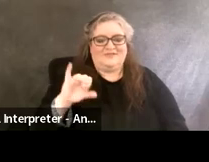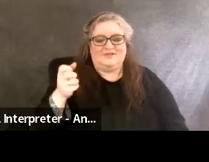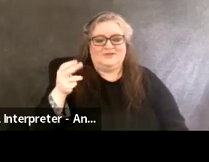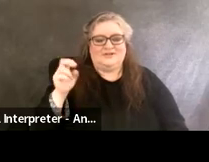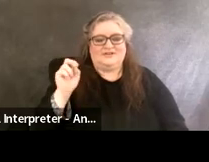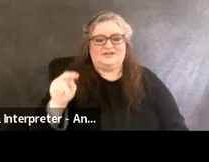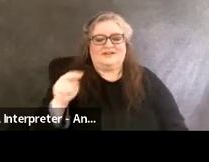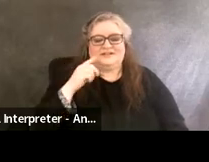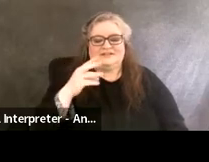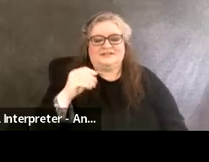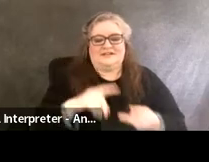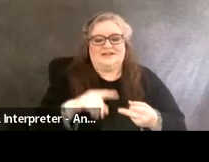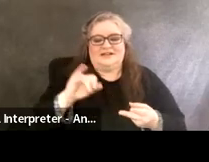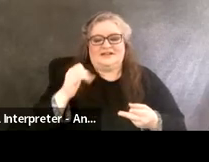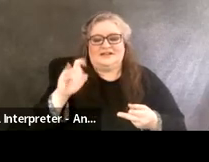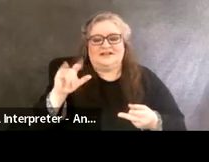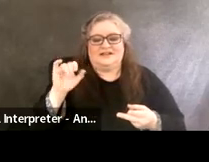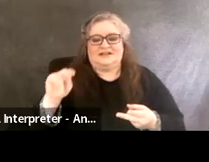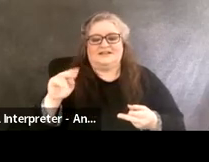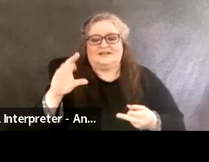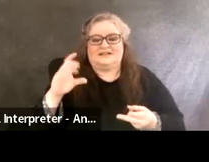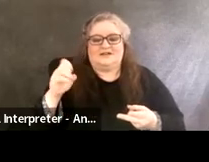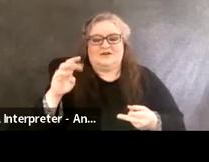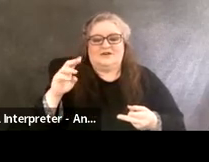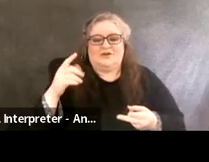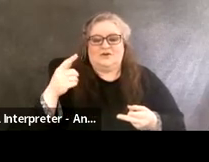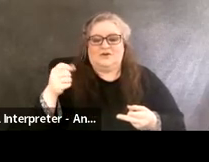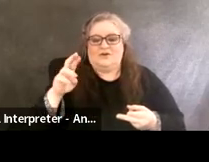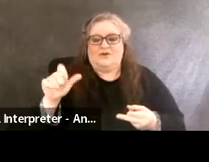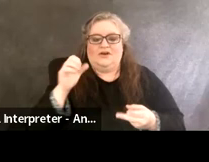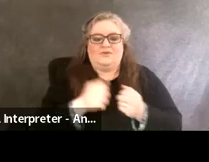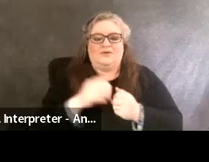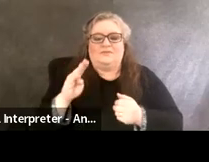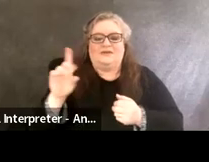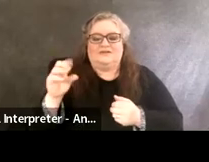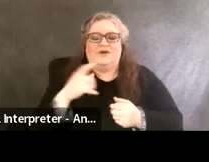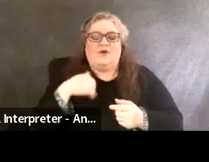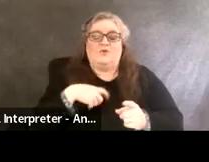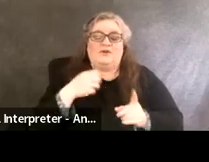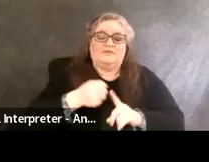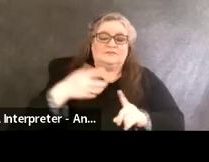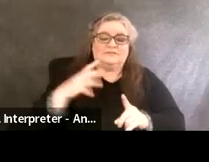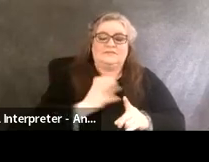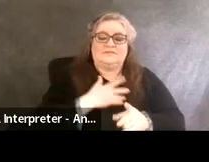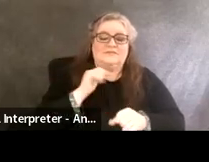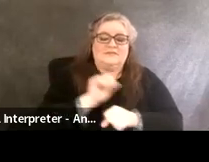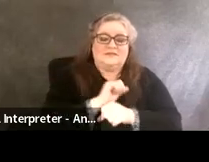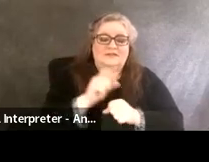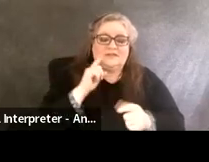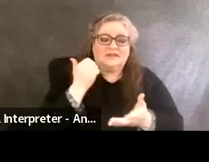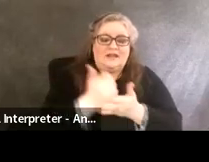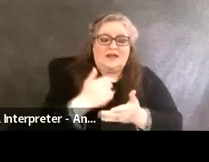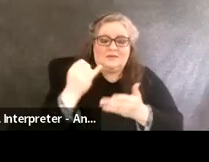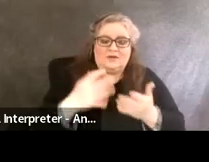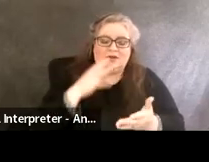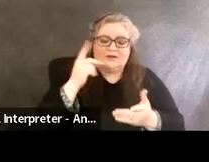Arts and Jillian Gora with BDO. We've been expanding our work helping artists